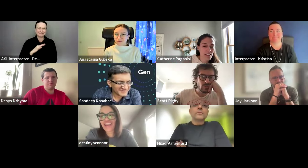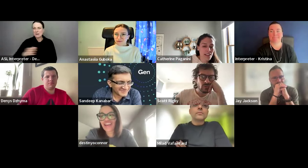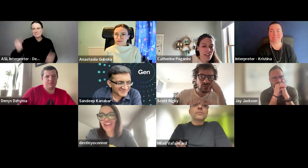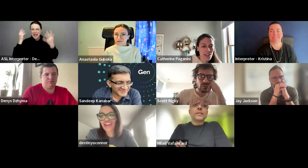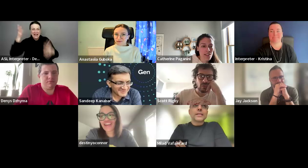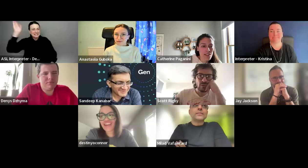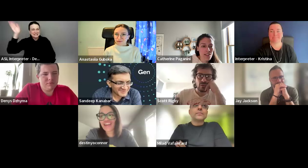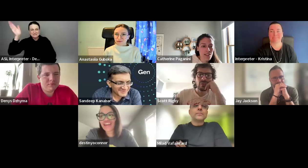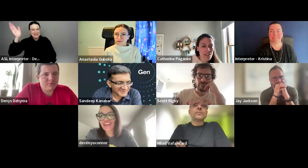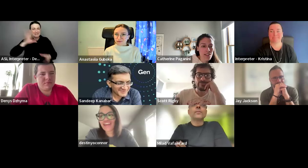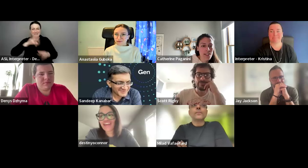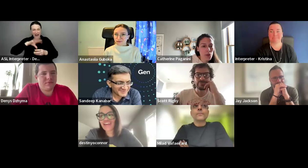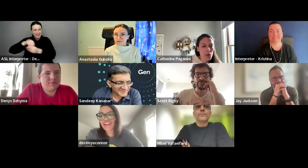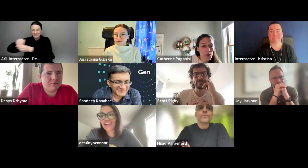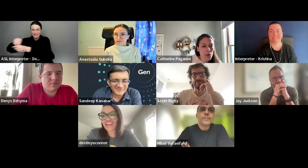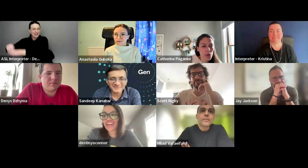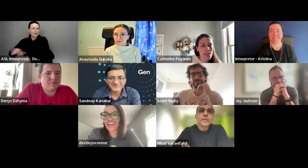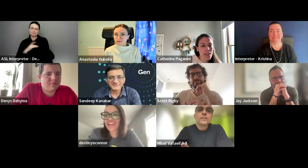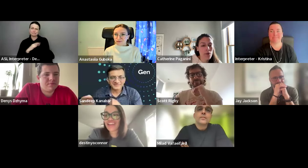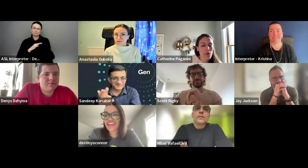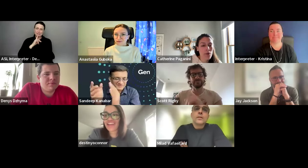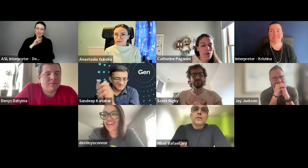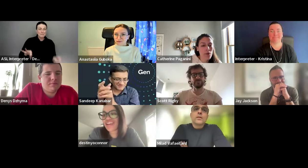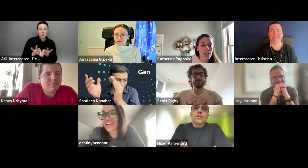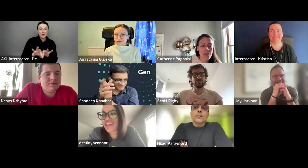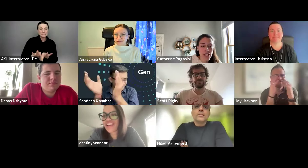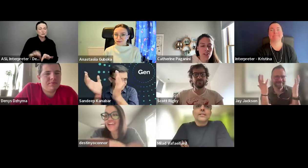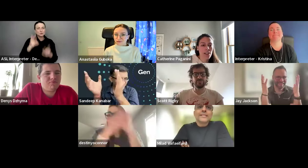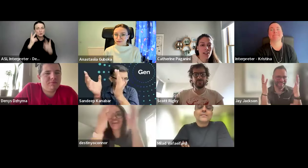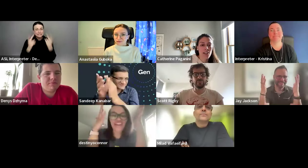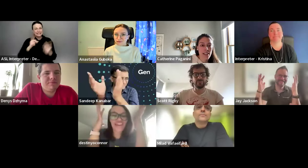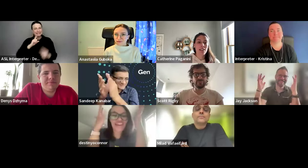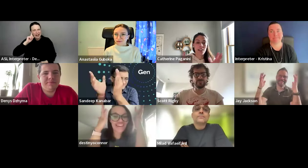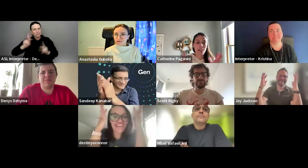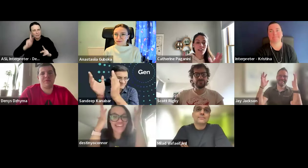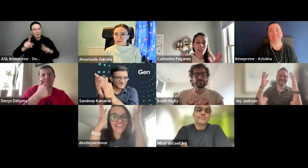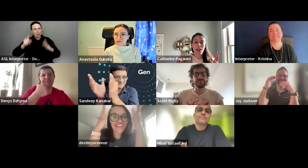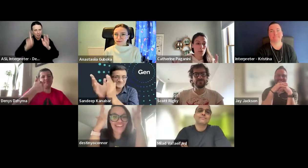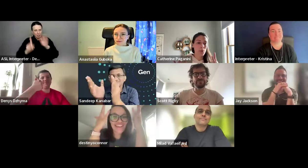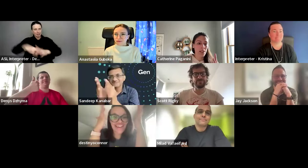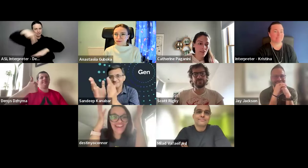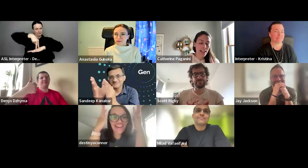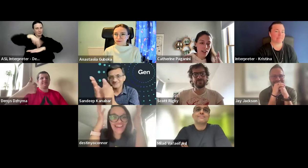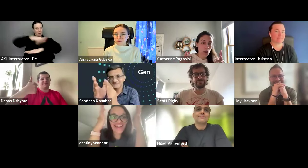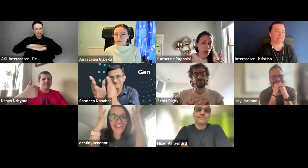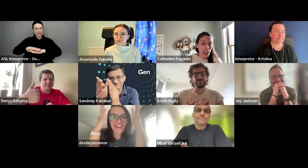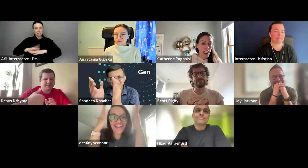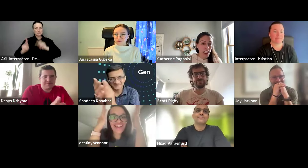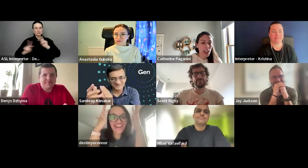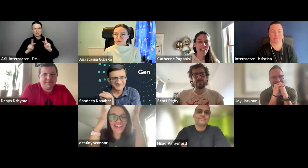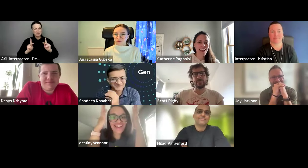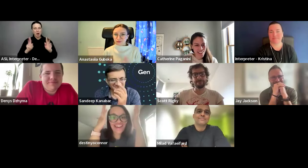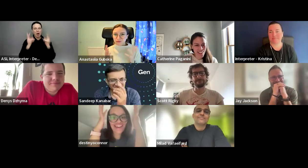engagements. I'm really excited because it's really important to see deaf people on stage because that raises a lot